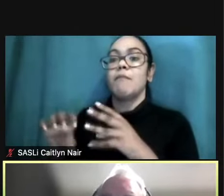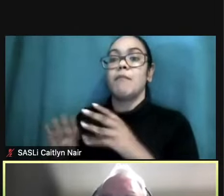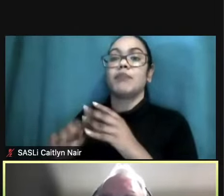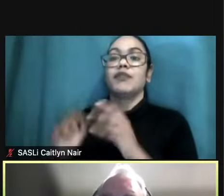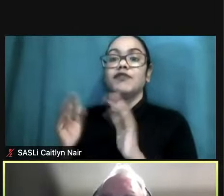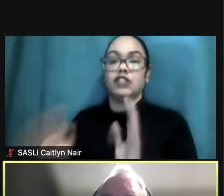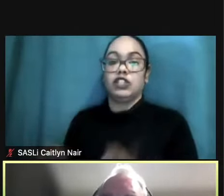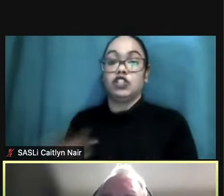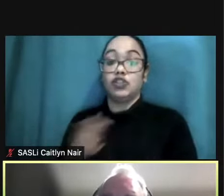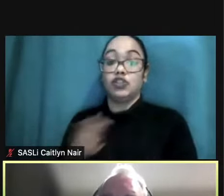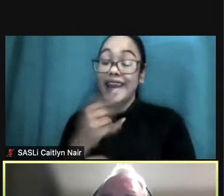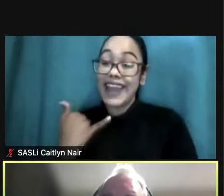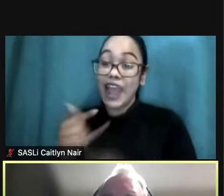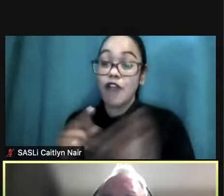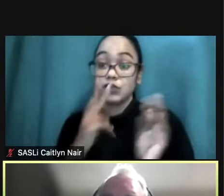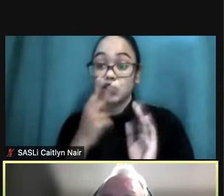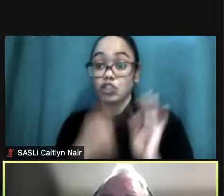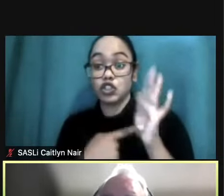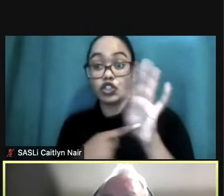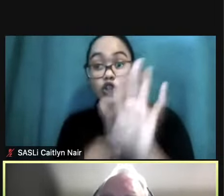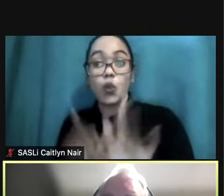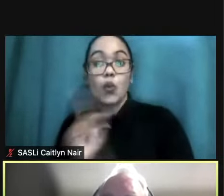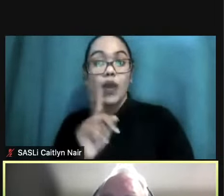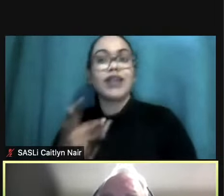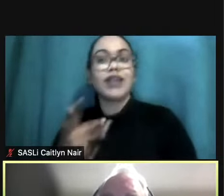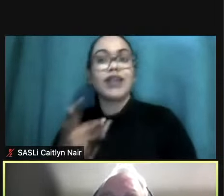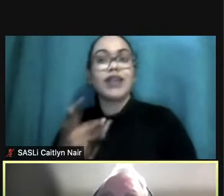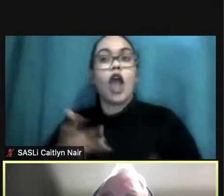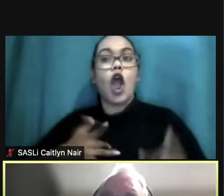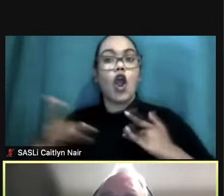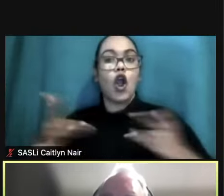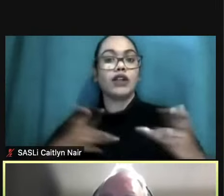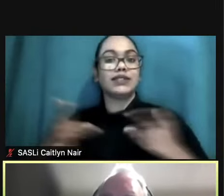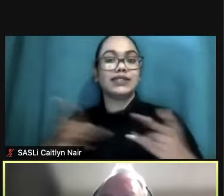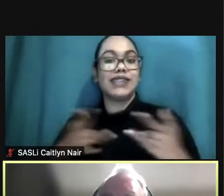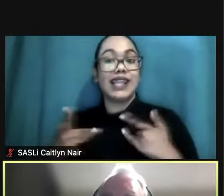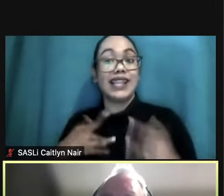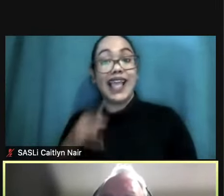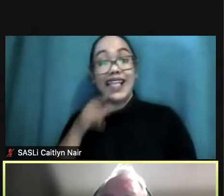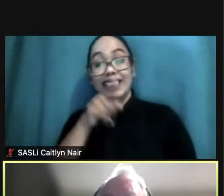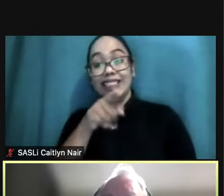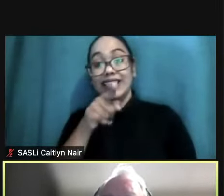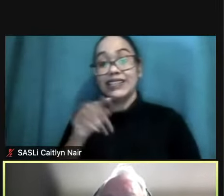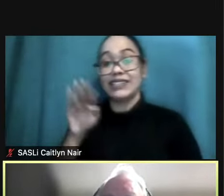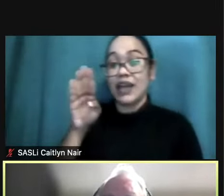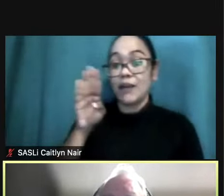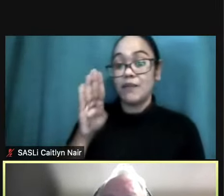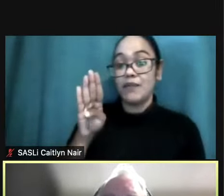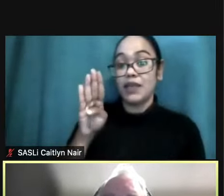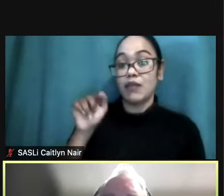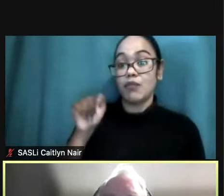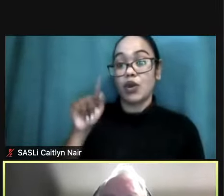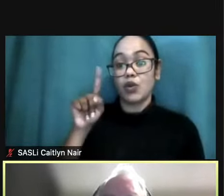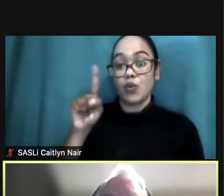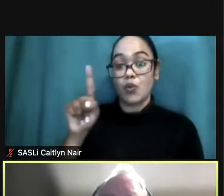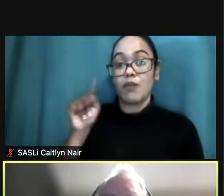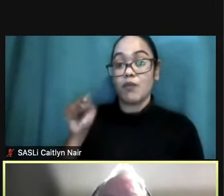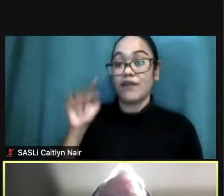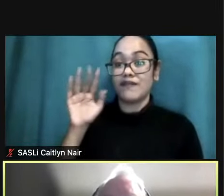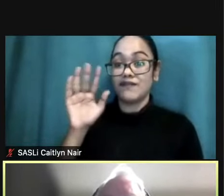show you next is the concern that we have that this is not isolated to Gauteng province at the